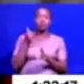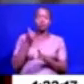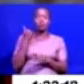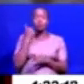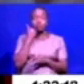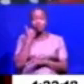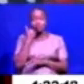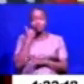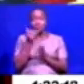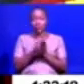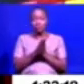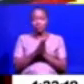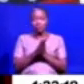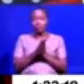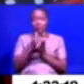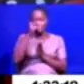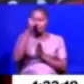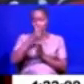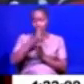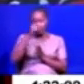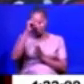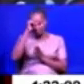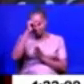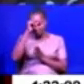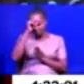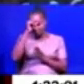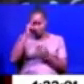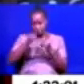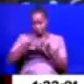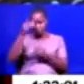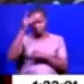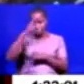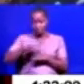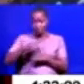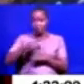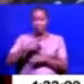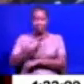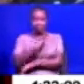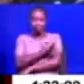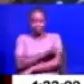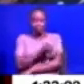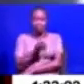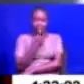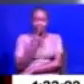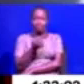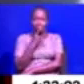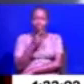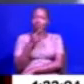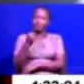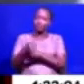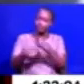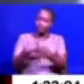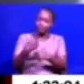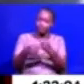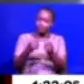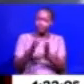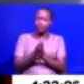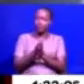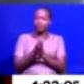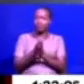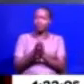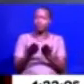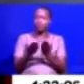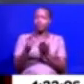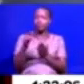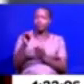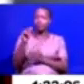and the leading cause of blindness, the government has launched a seven-day mass drug administration exercise. Tiaty constituency in Baringo County has